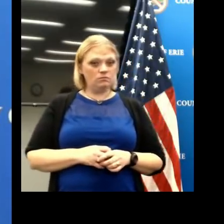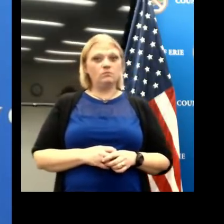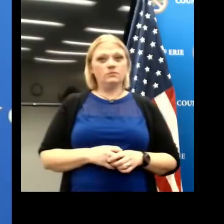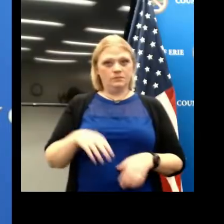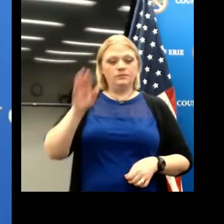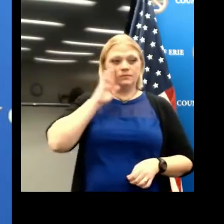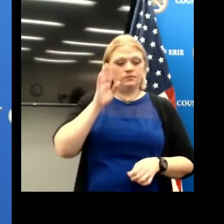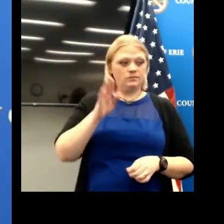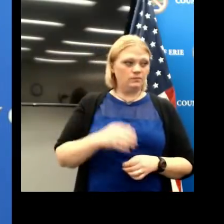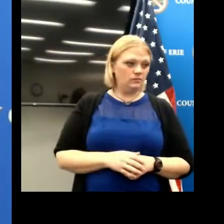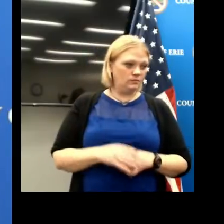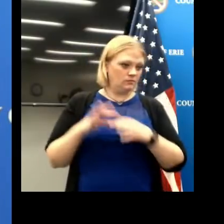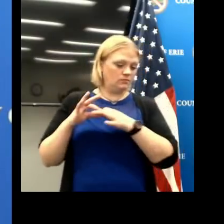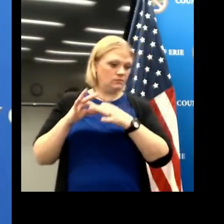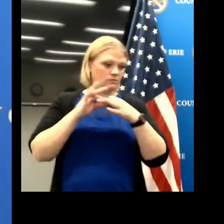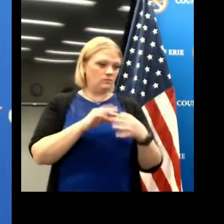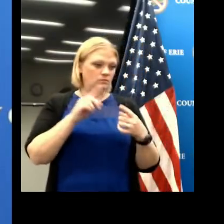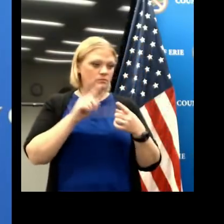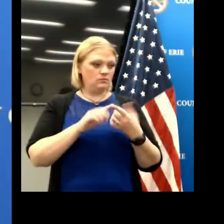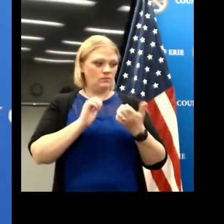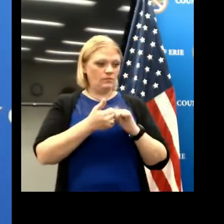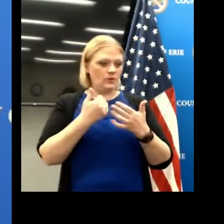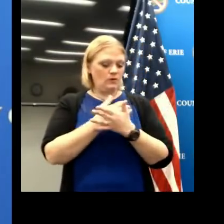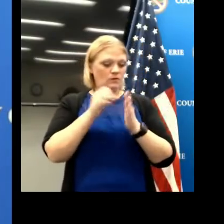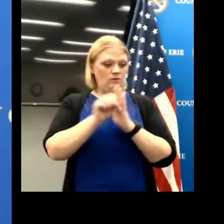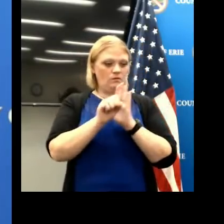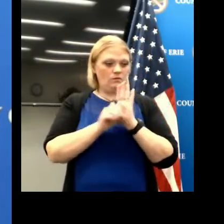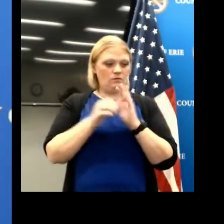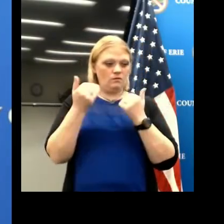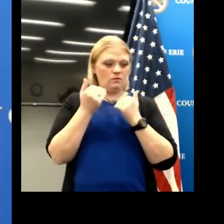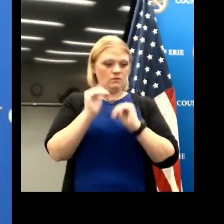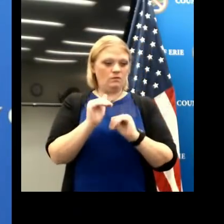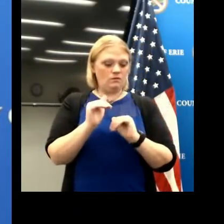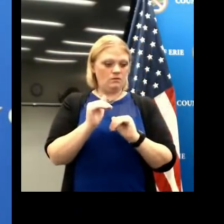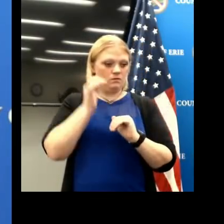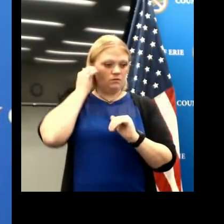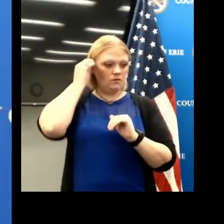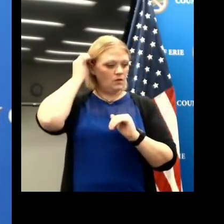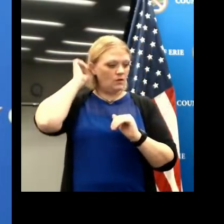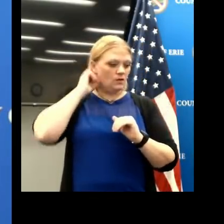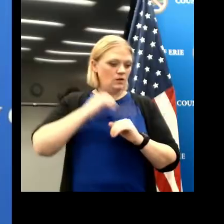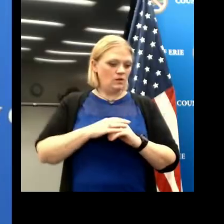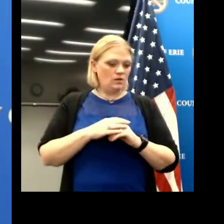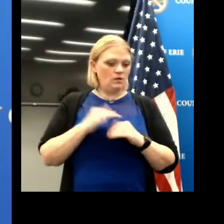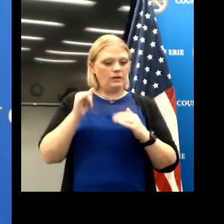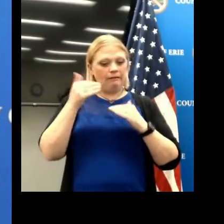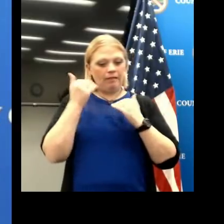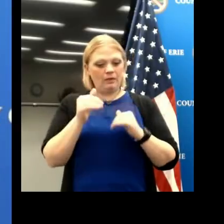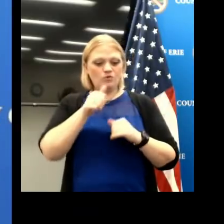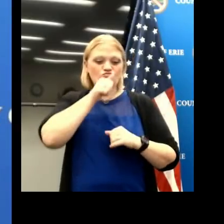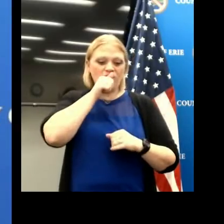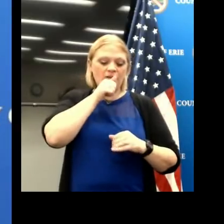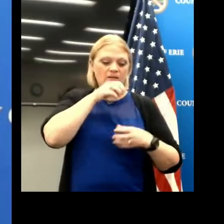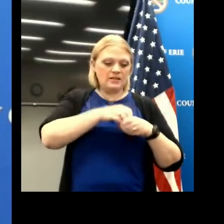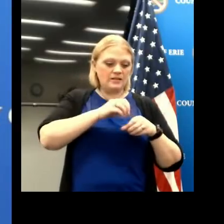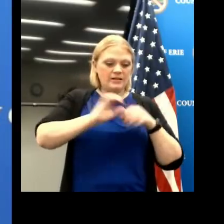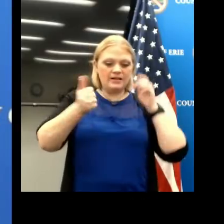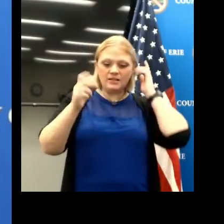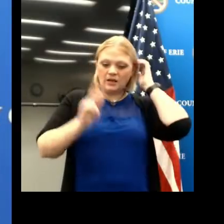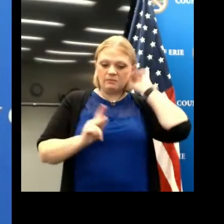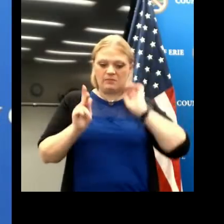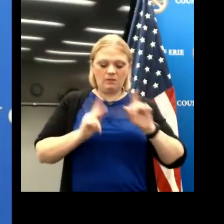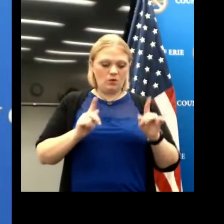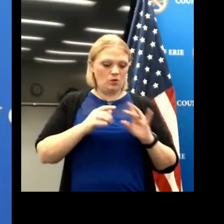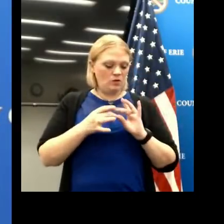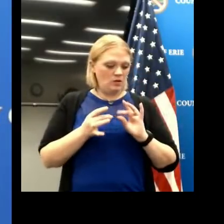Hey, Mark. In regard to how some of these new state restrictions are going to be enforced, specifically the limiting of private indoor gatherings to 10 people, you